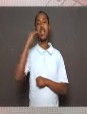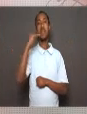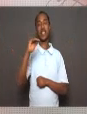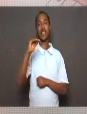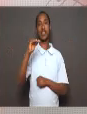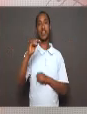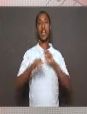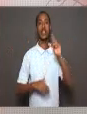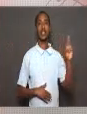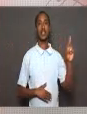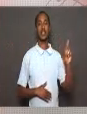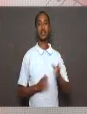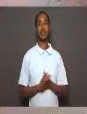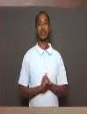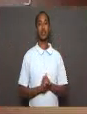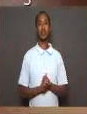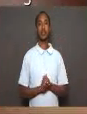our limiting reactant.